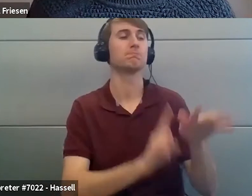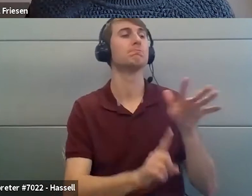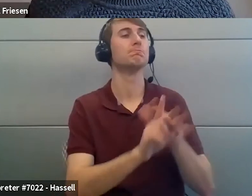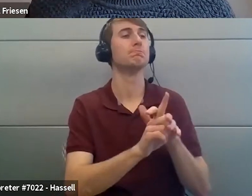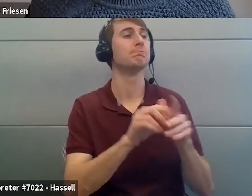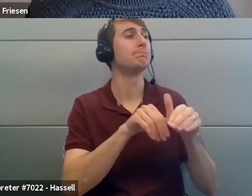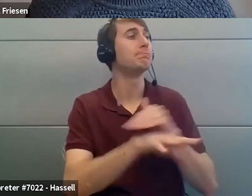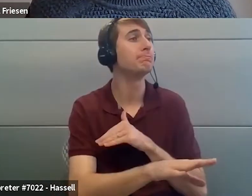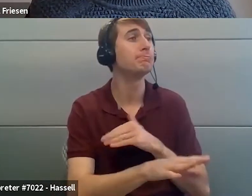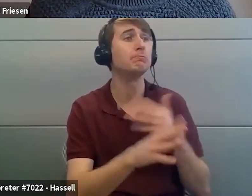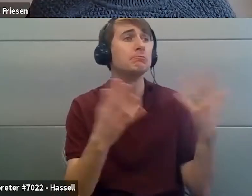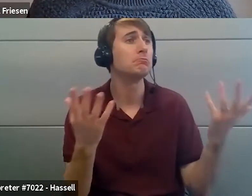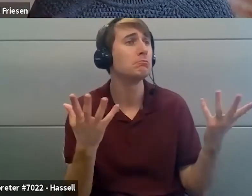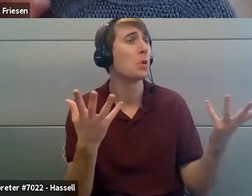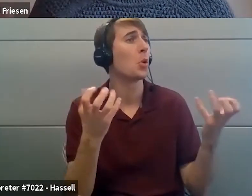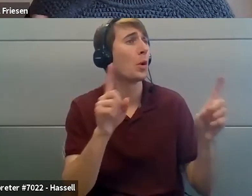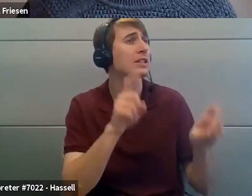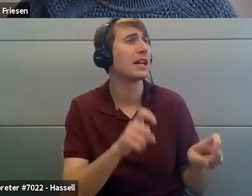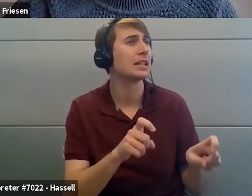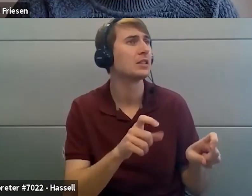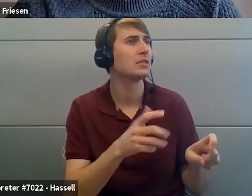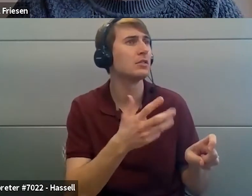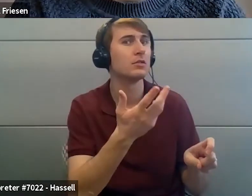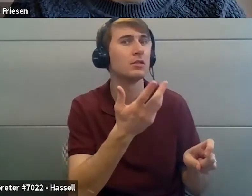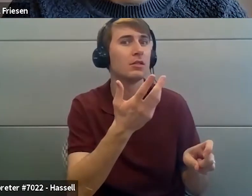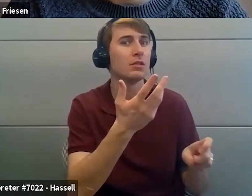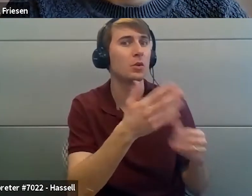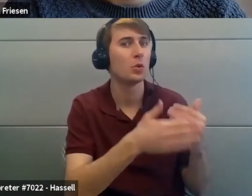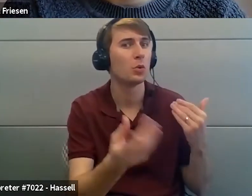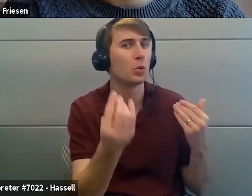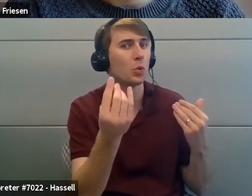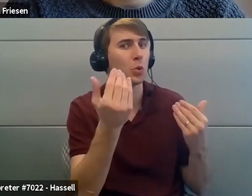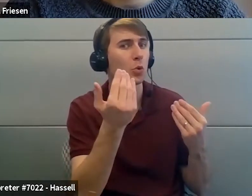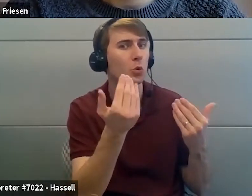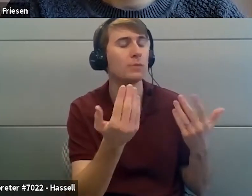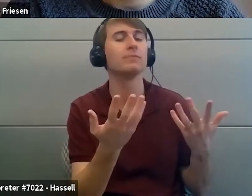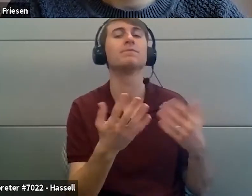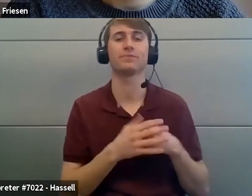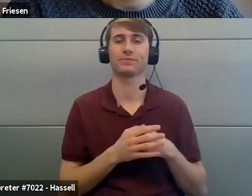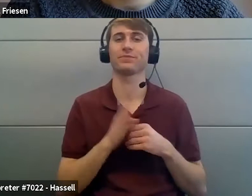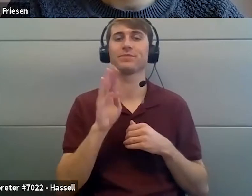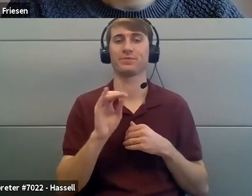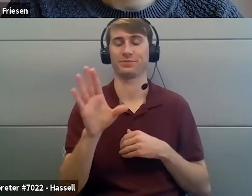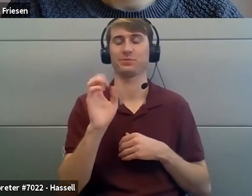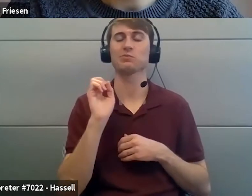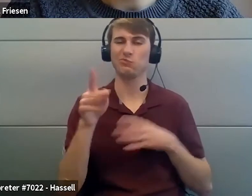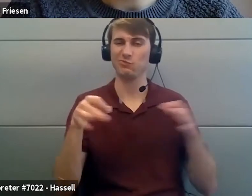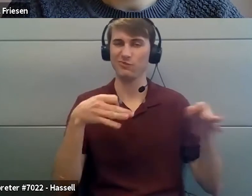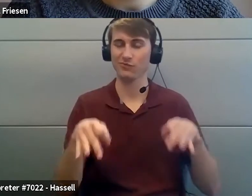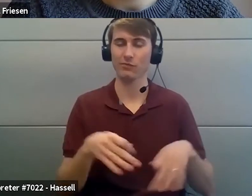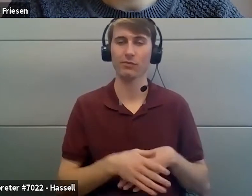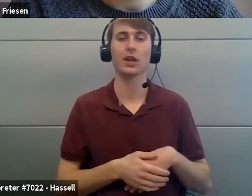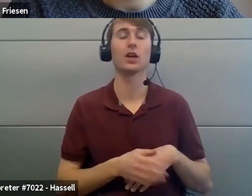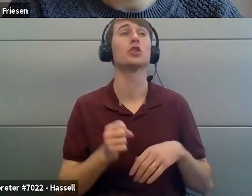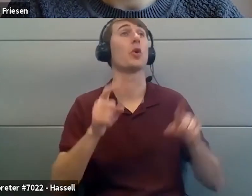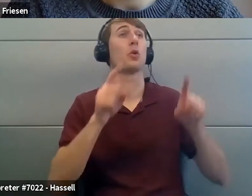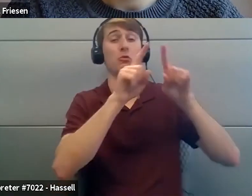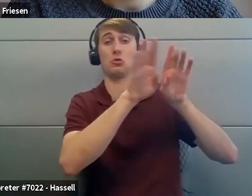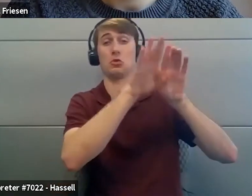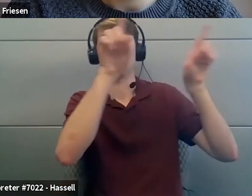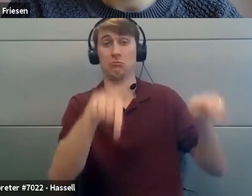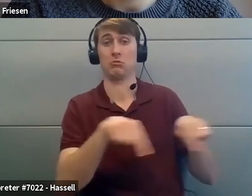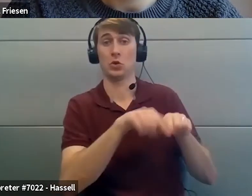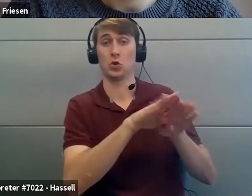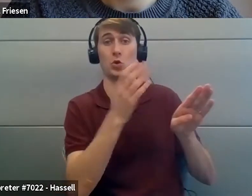walk in our doors asking for a test. What happens then? So an individual is going to walk through the door that says COVID testing.